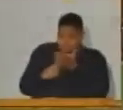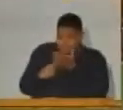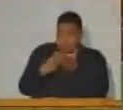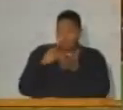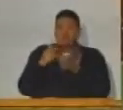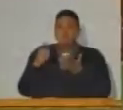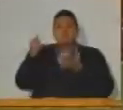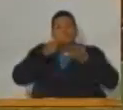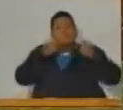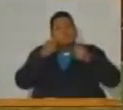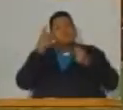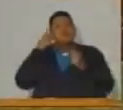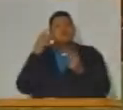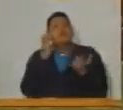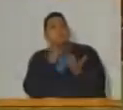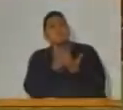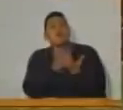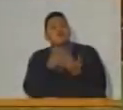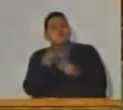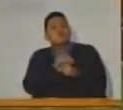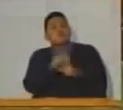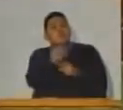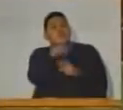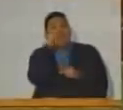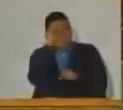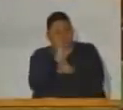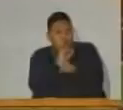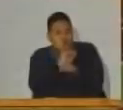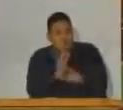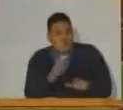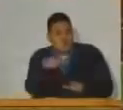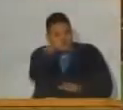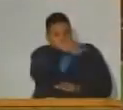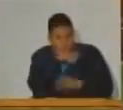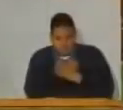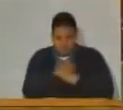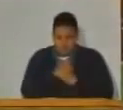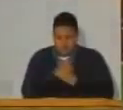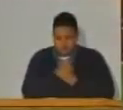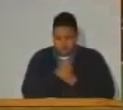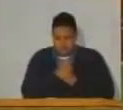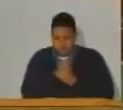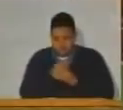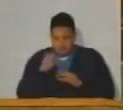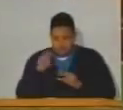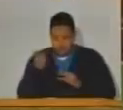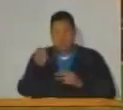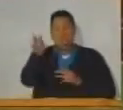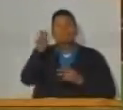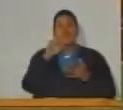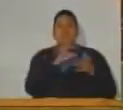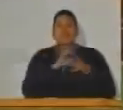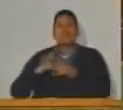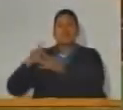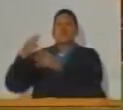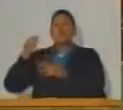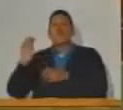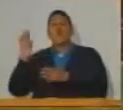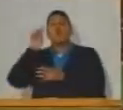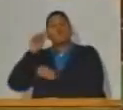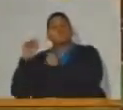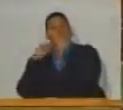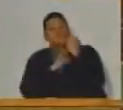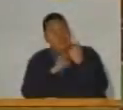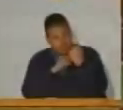cater to the training needs of the workforce. The Tourism Linkages Hub will be strengthened to